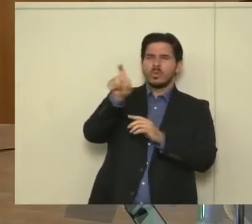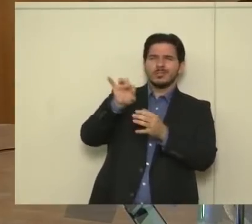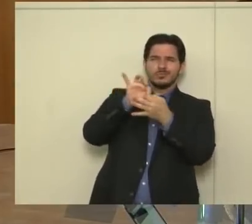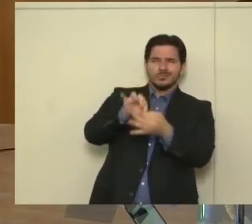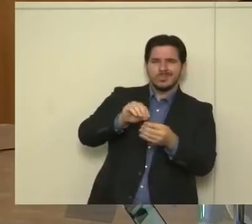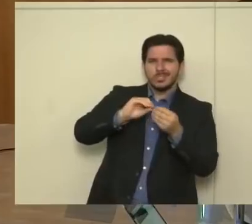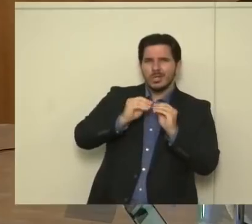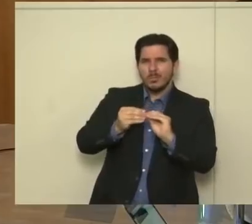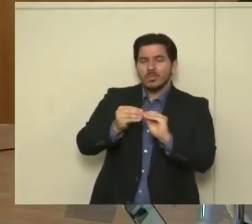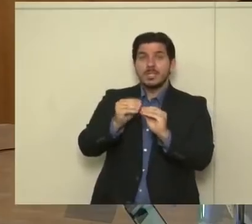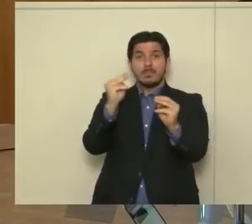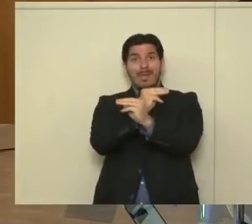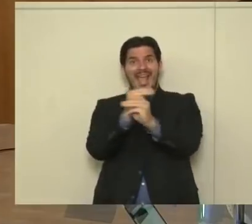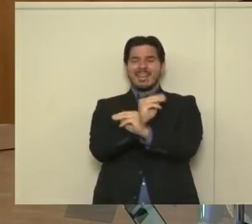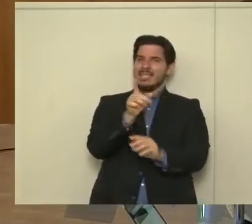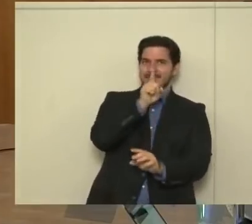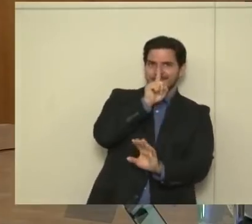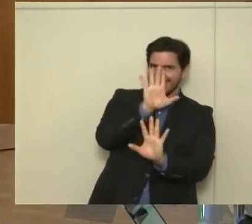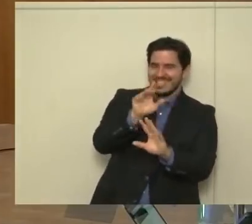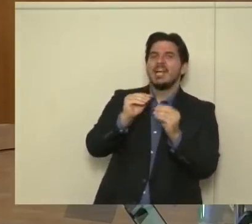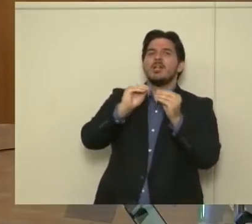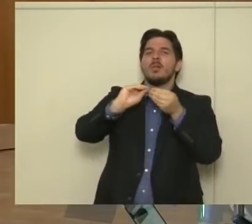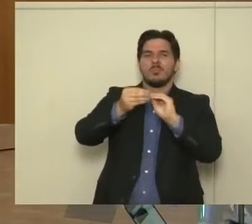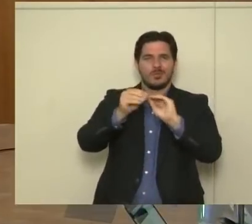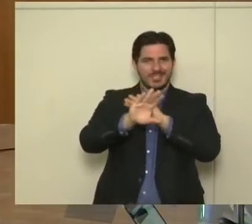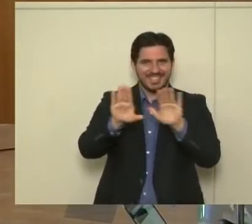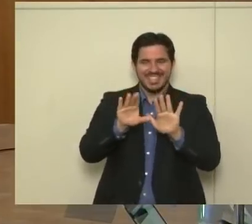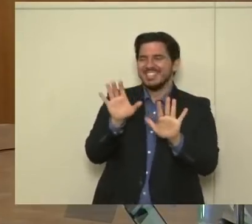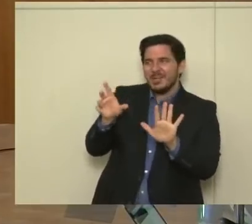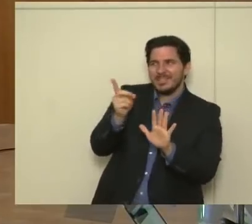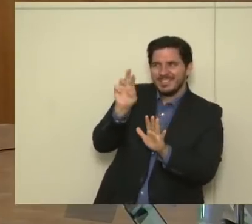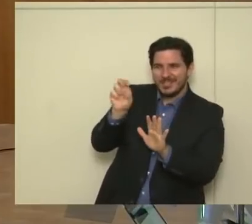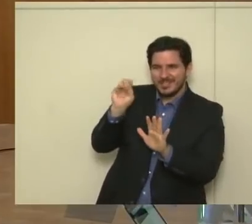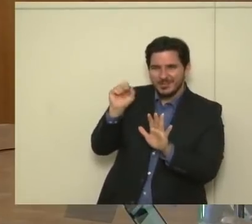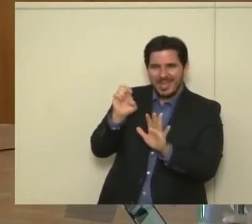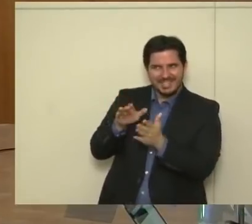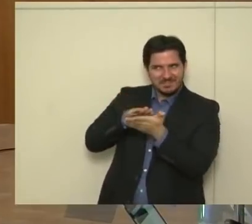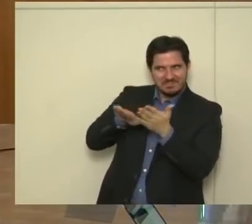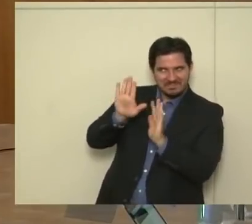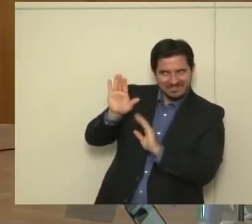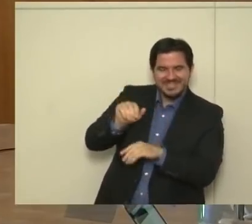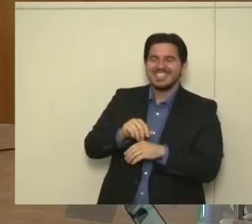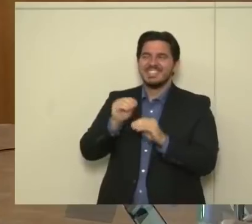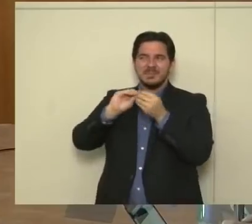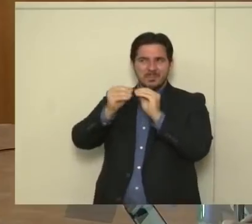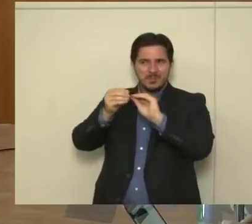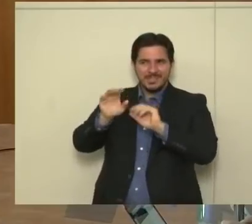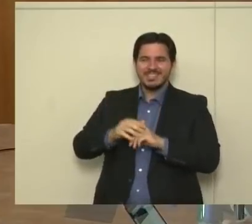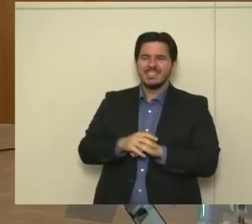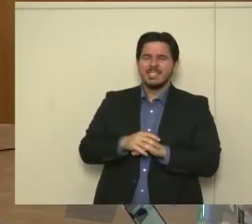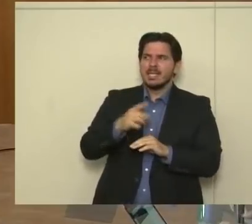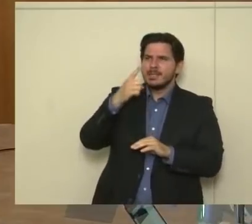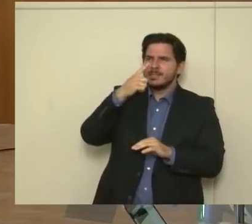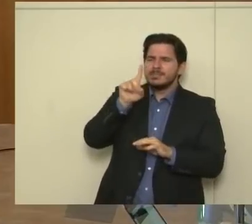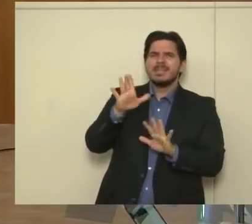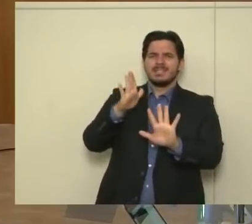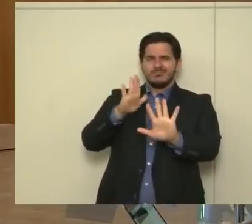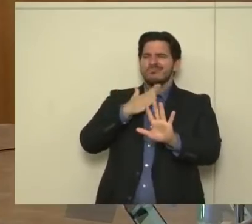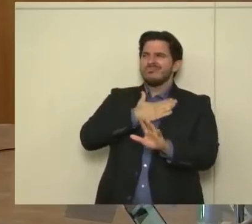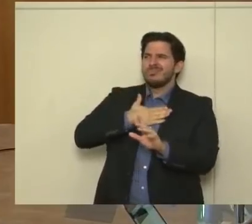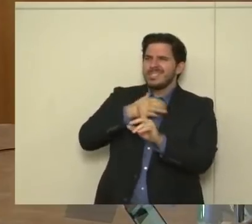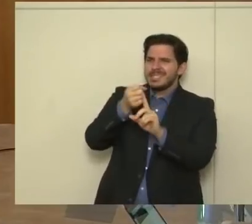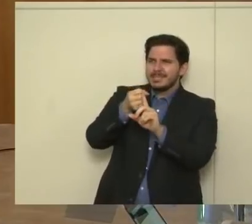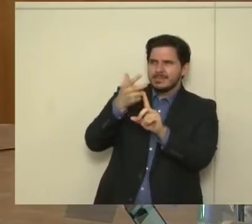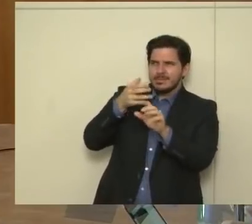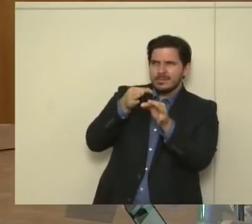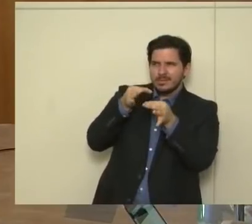necessarily a math question, so apologies to Dr. Grace for that. But can you walk us through what's happening on these days when we're seeing